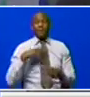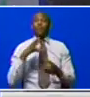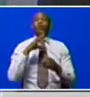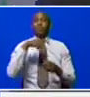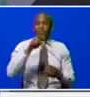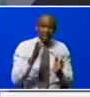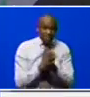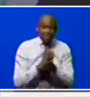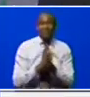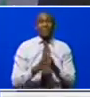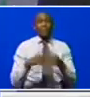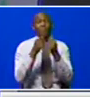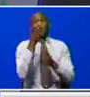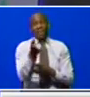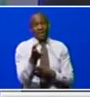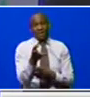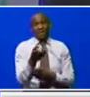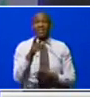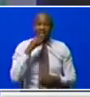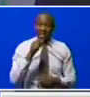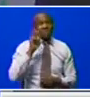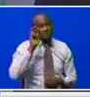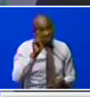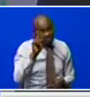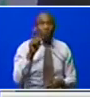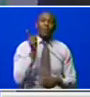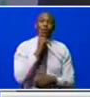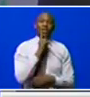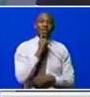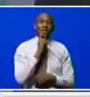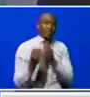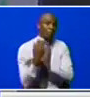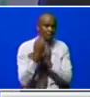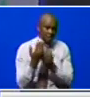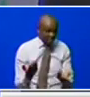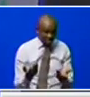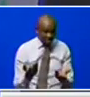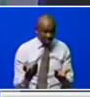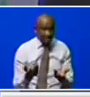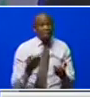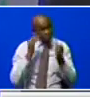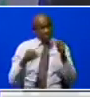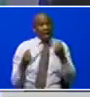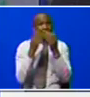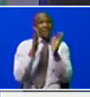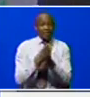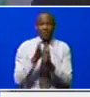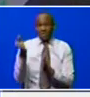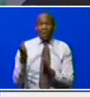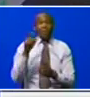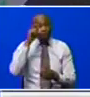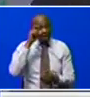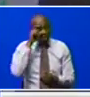own devices, and they're telling us to see you in the morning. What happens if by morning Orengo's rallying call has